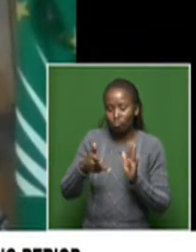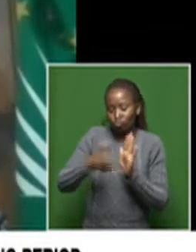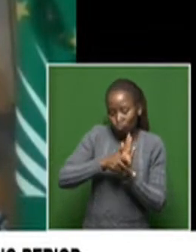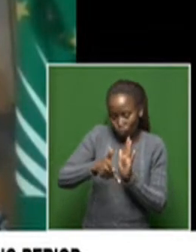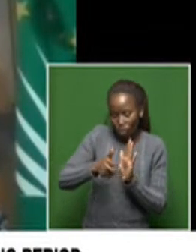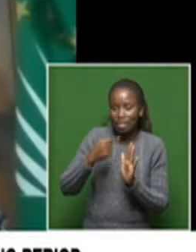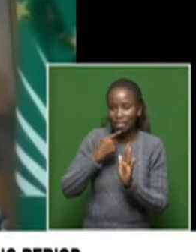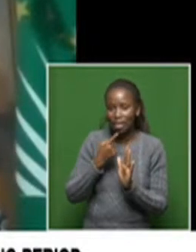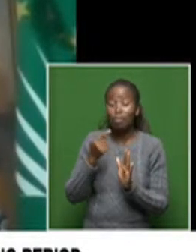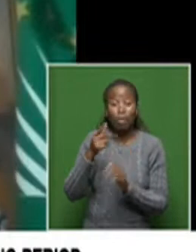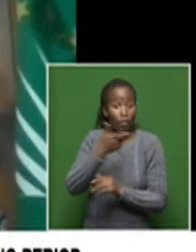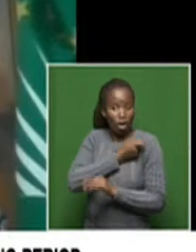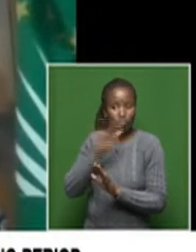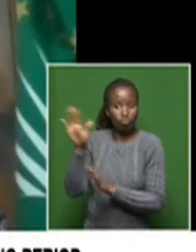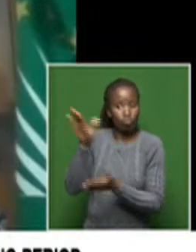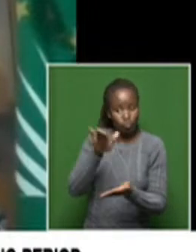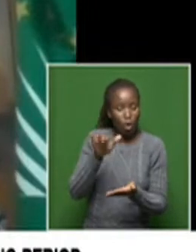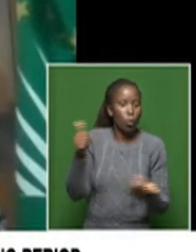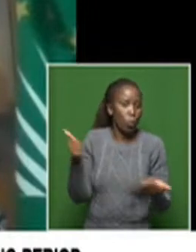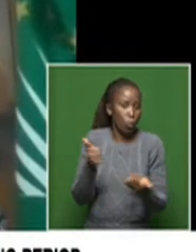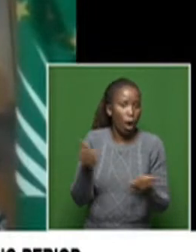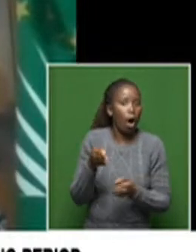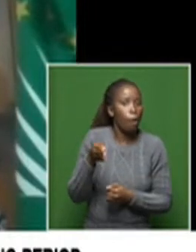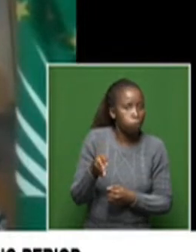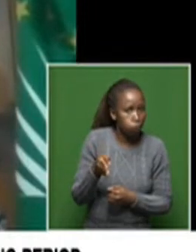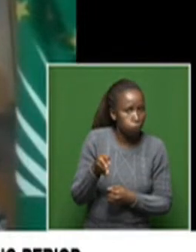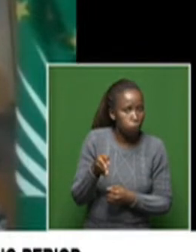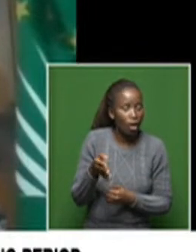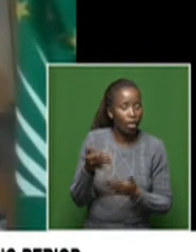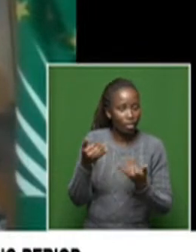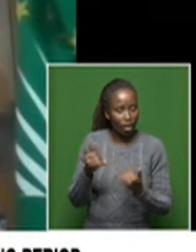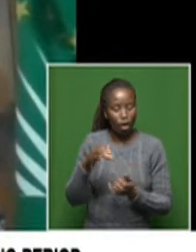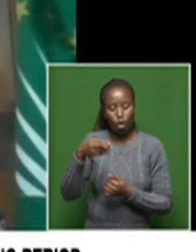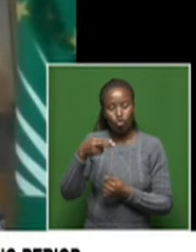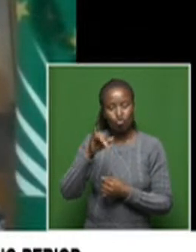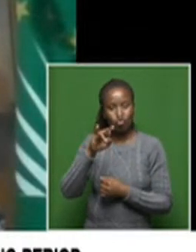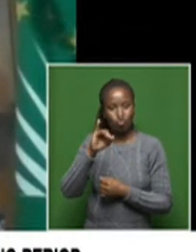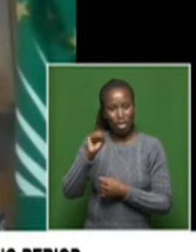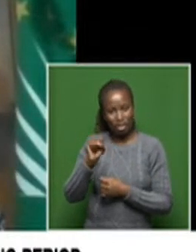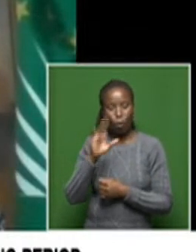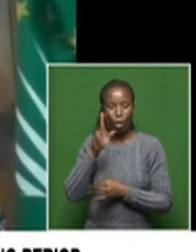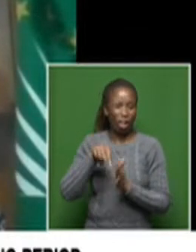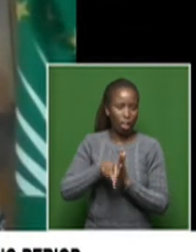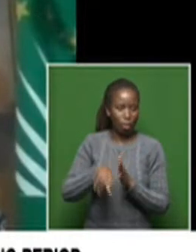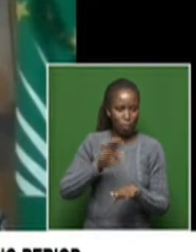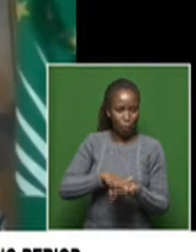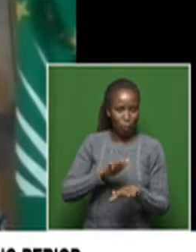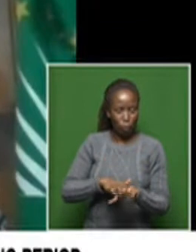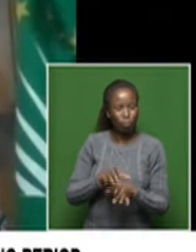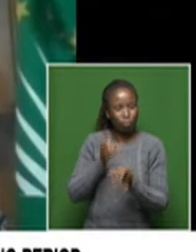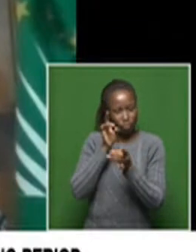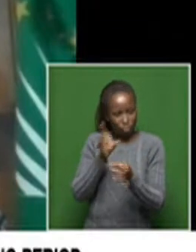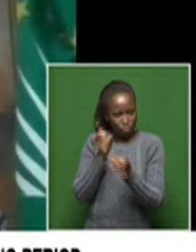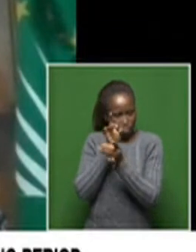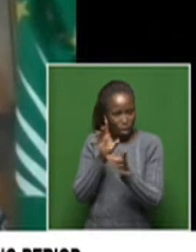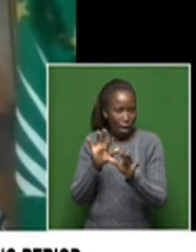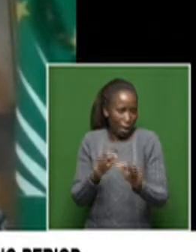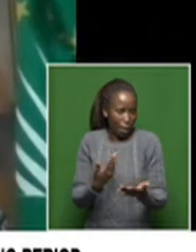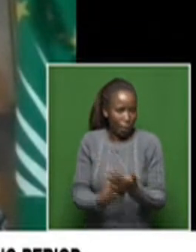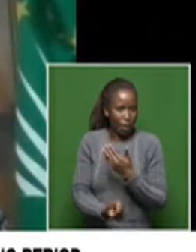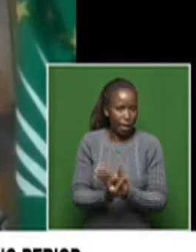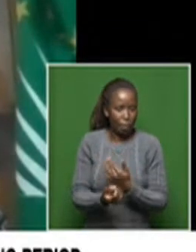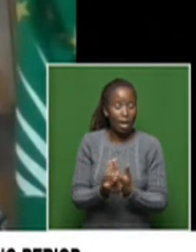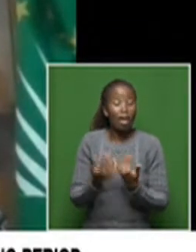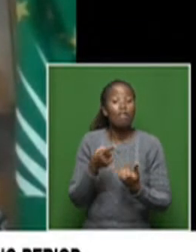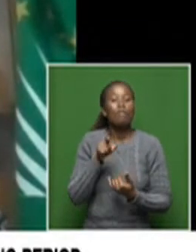arrived in the country. And Dr. Crisp will go into detail because that has been identified as well to assist us for the